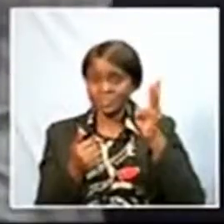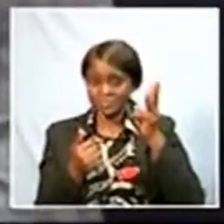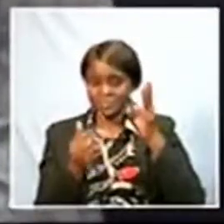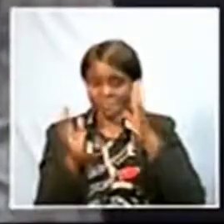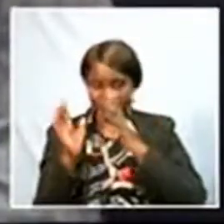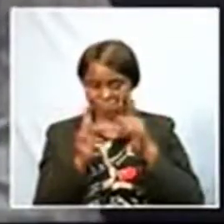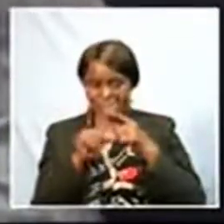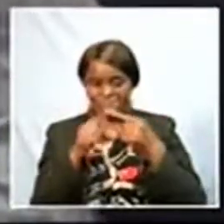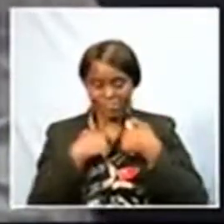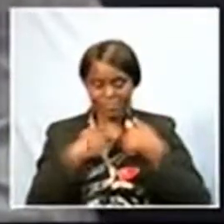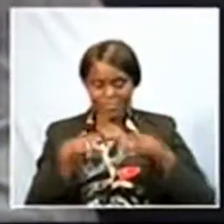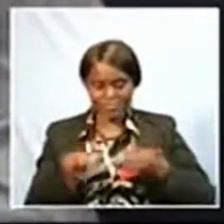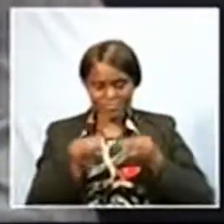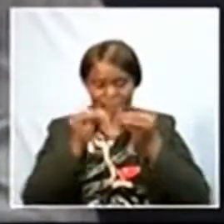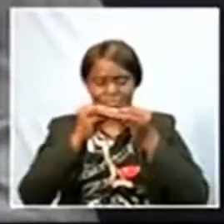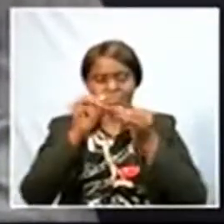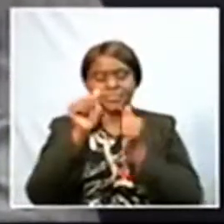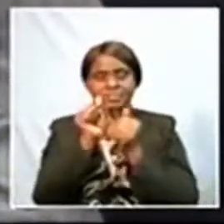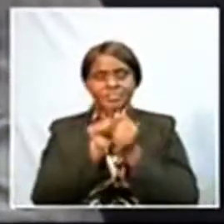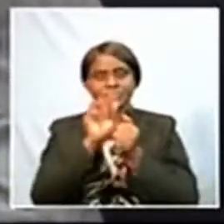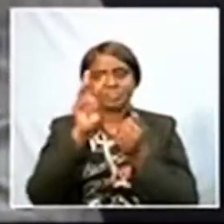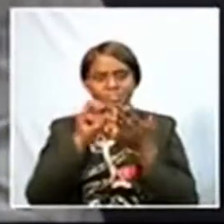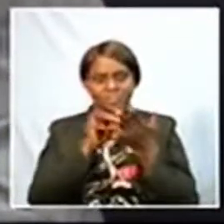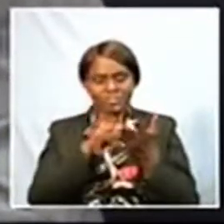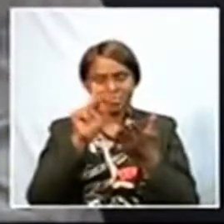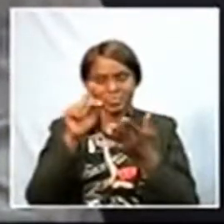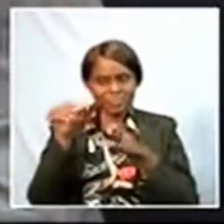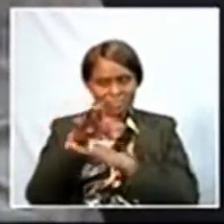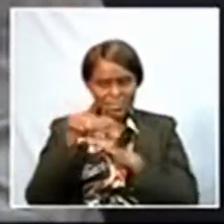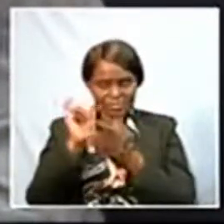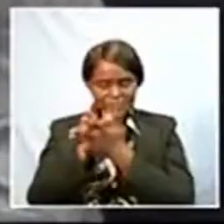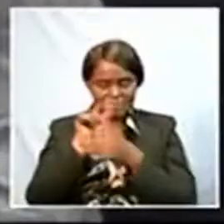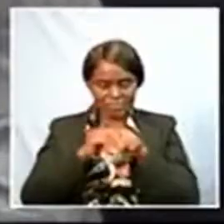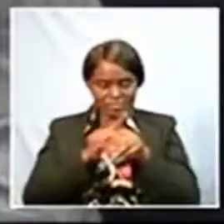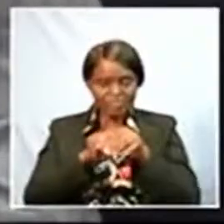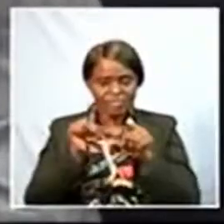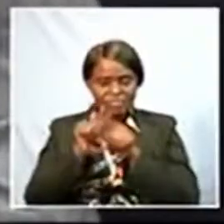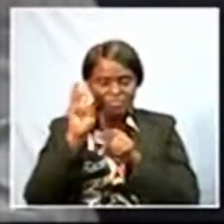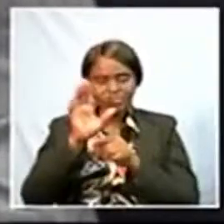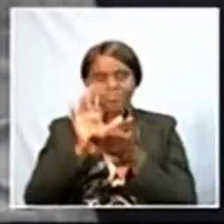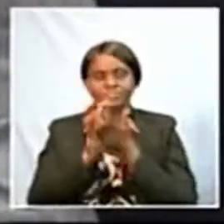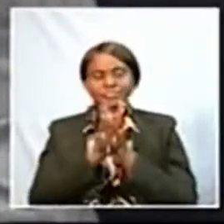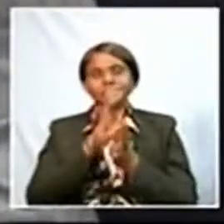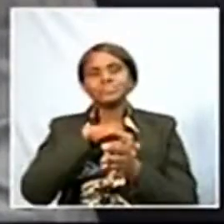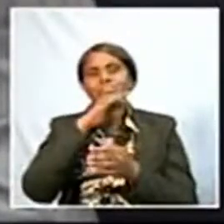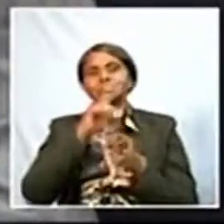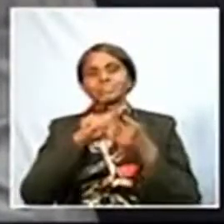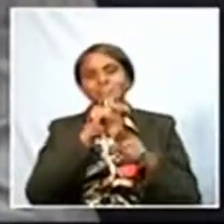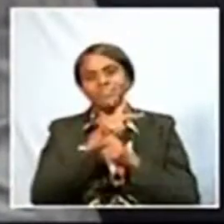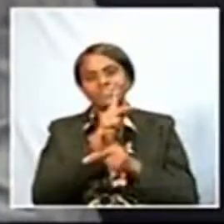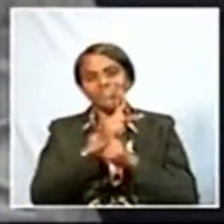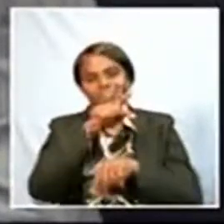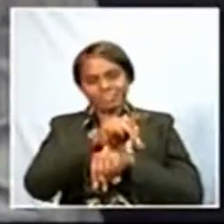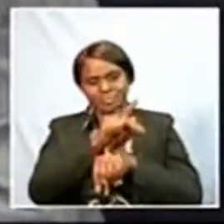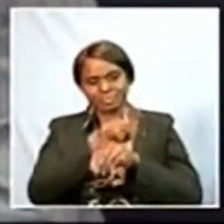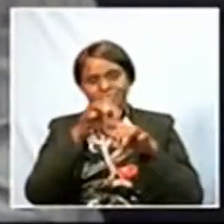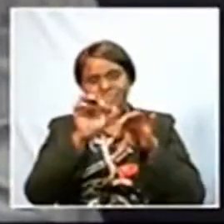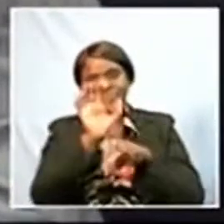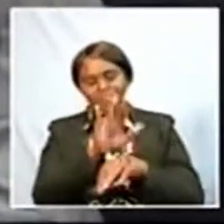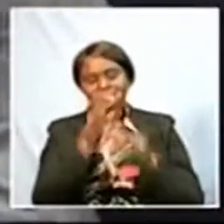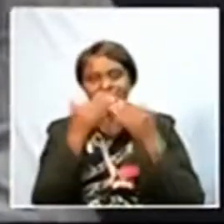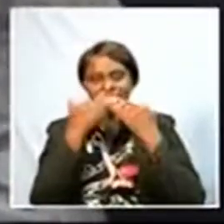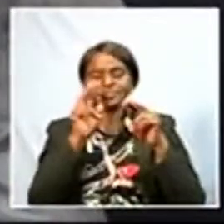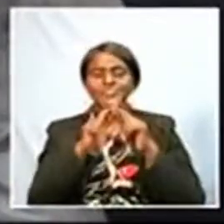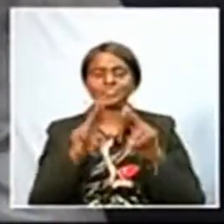plan to have cumulative about 4 million kwacha over that period, and then that will be sufficient to sustain the project. Thank you,